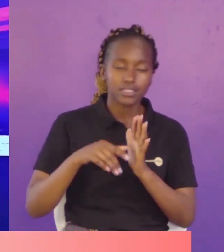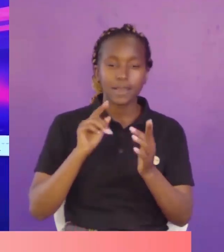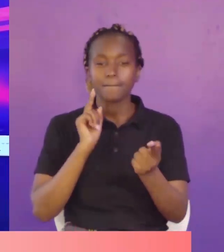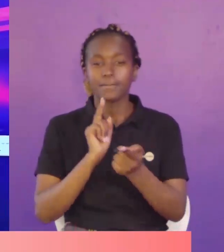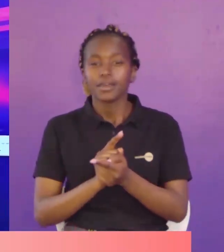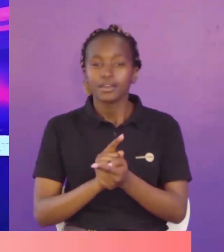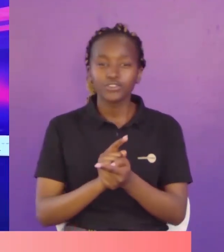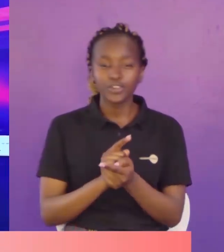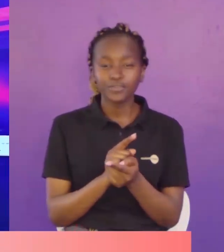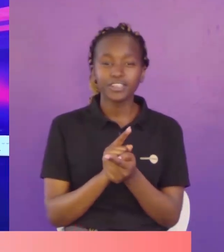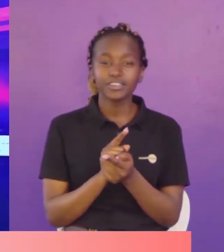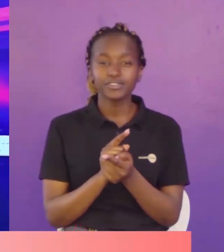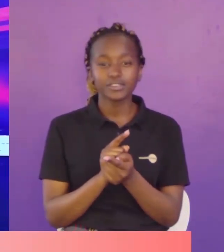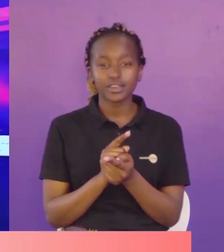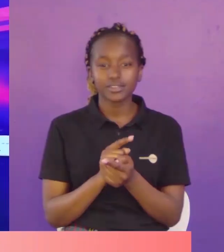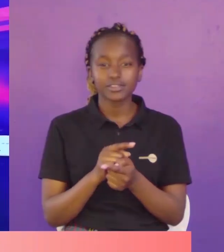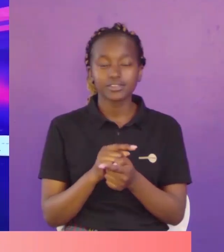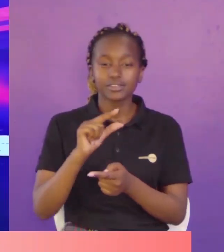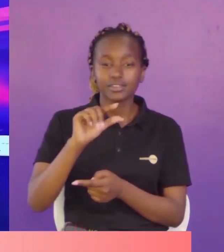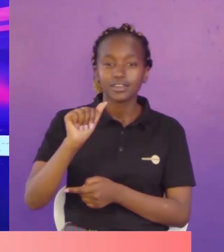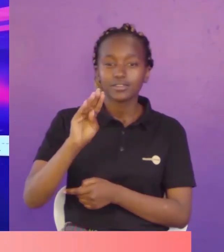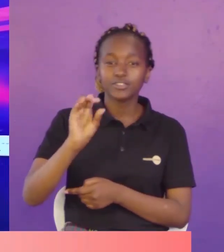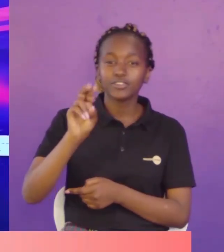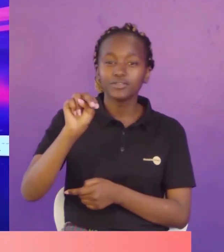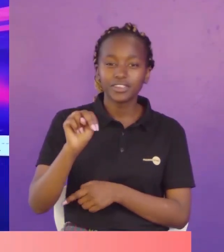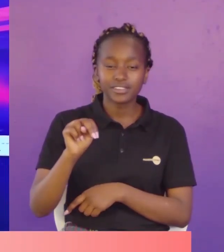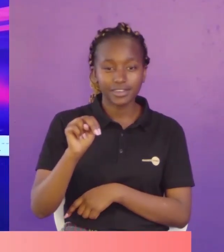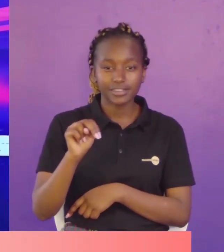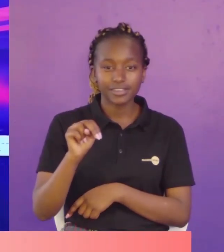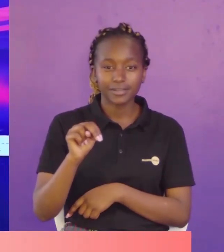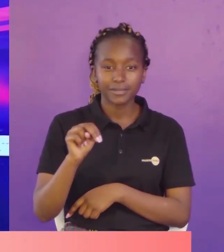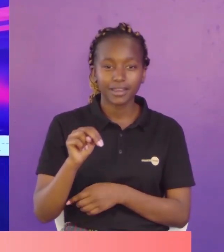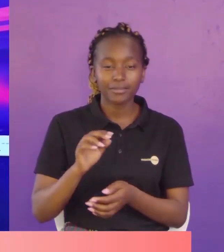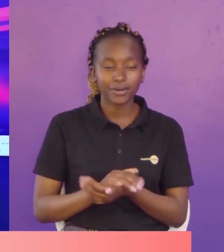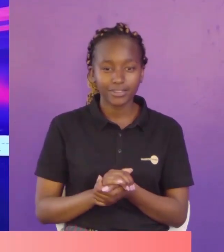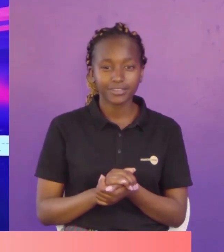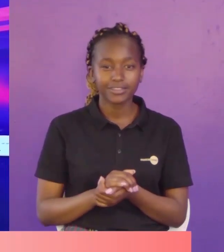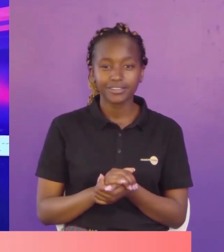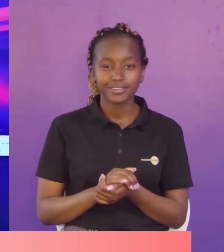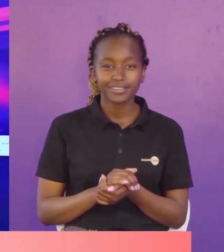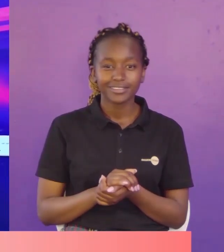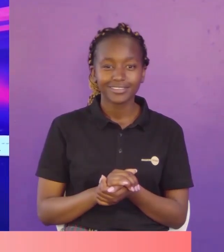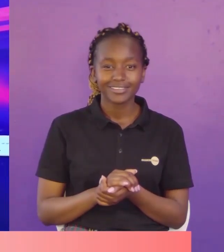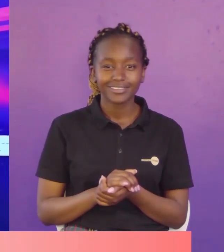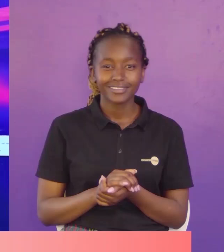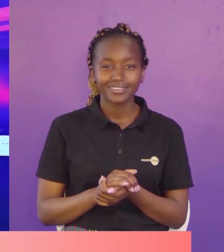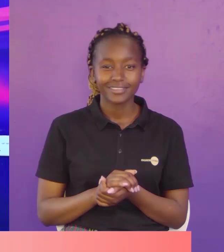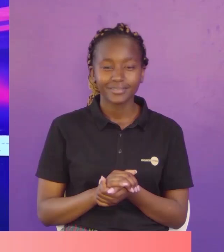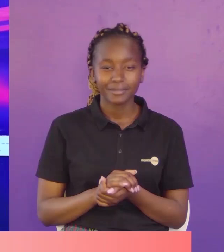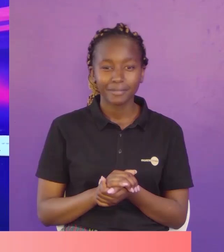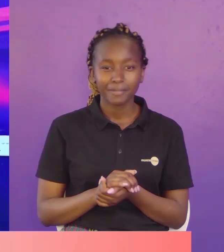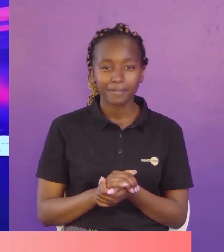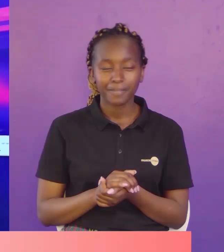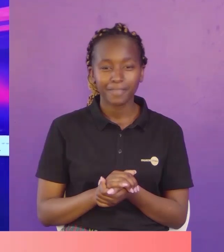Gabon, we could have gotten a point. So Gambia muache kierere. Na sisi pia tulidhani ni Zambia. So kumbe it is